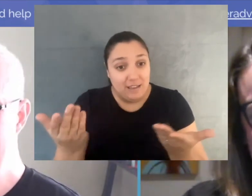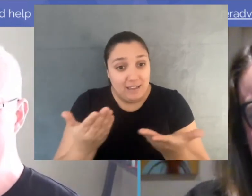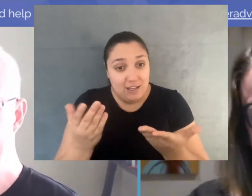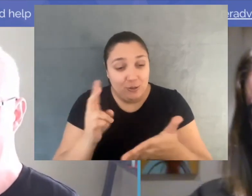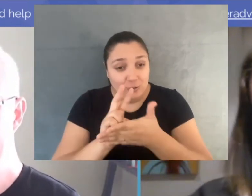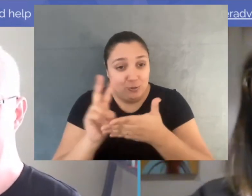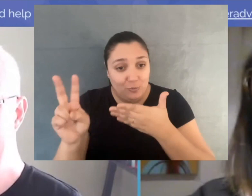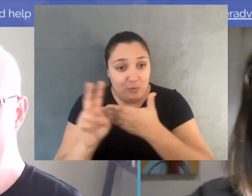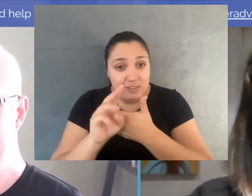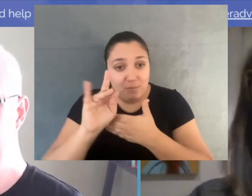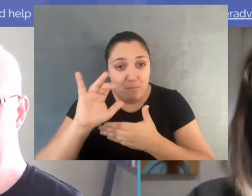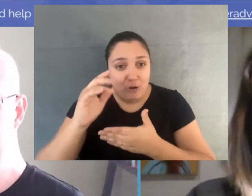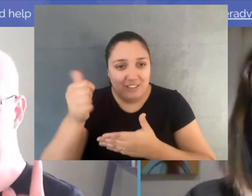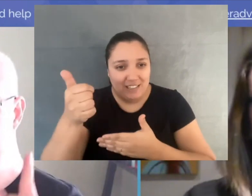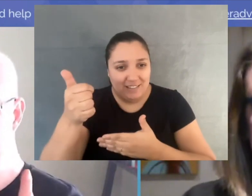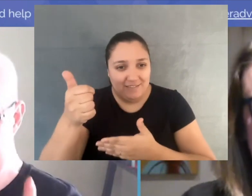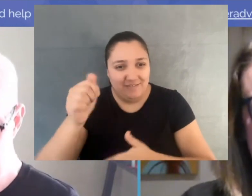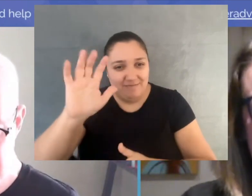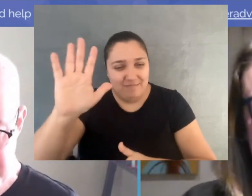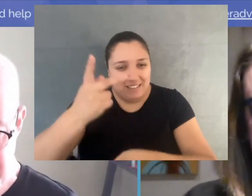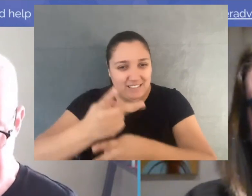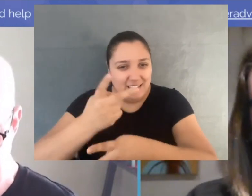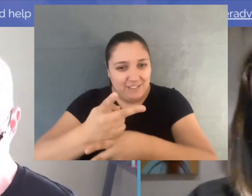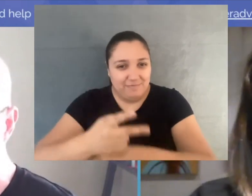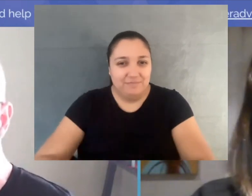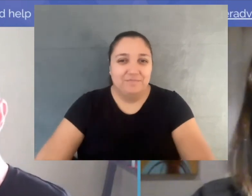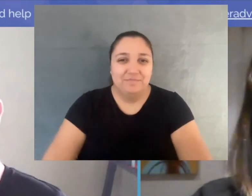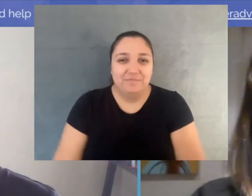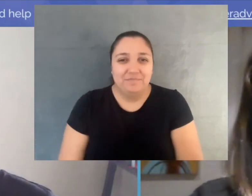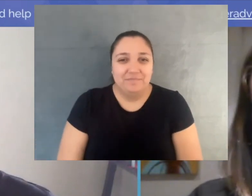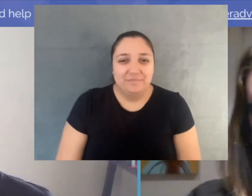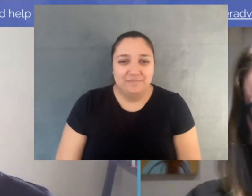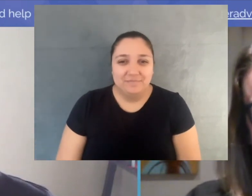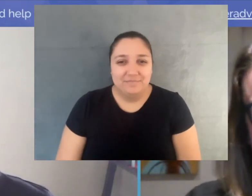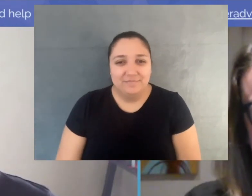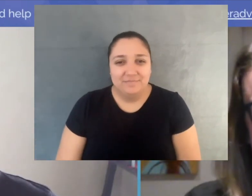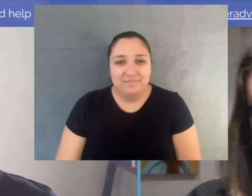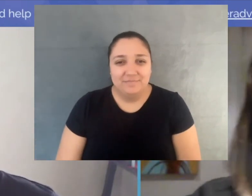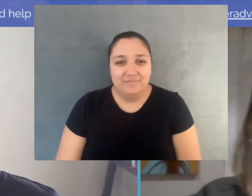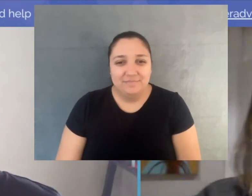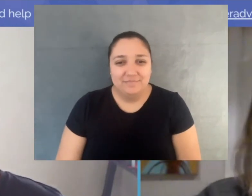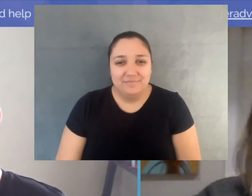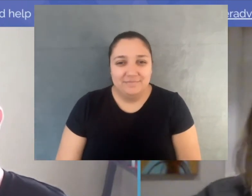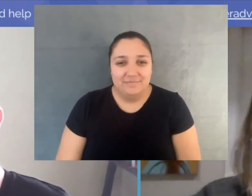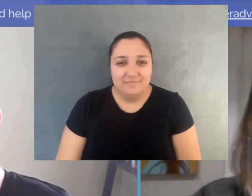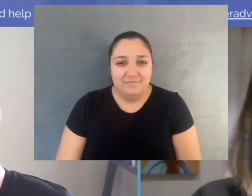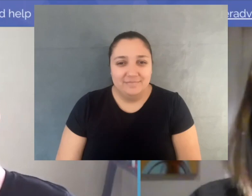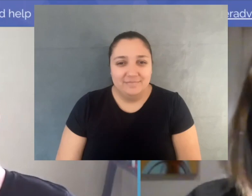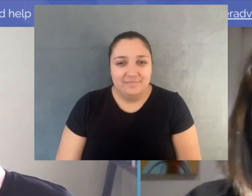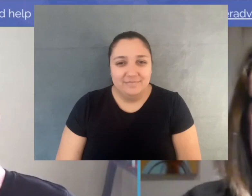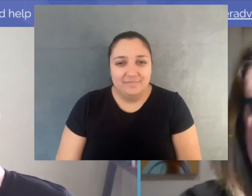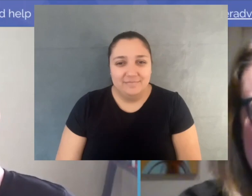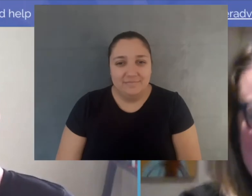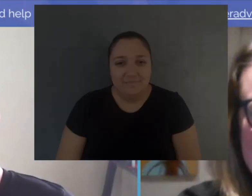Shelby, thanks again. And we will see you back here again in 2 weeks on March the 10th. Take care, everybody.